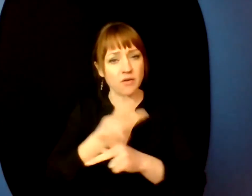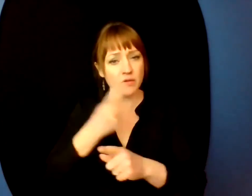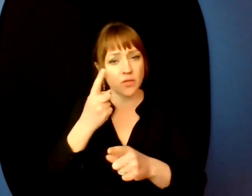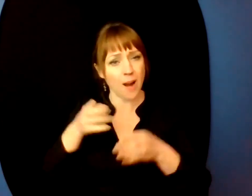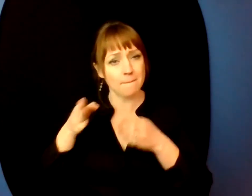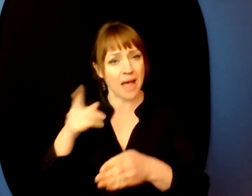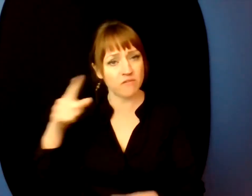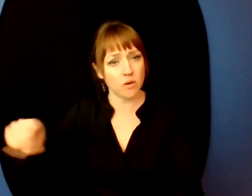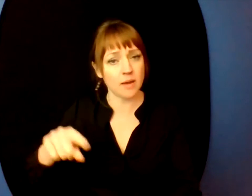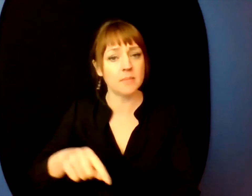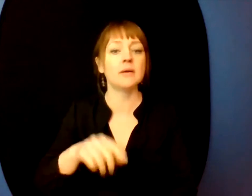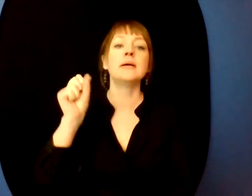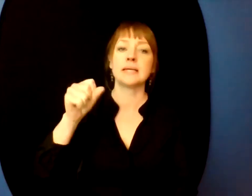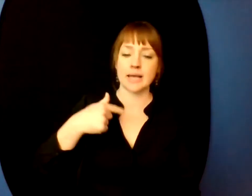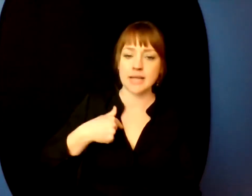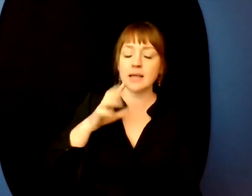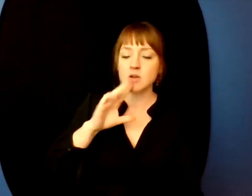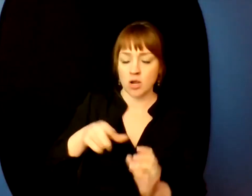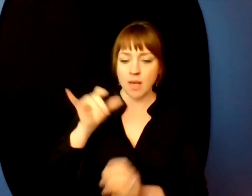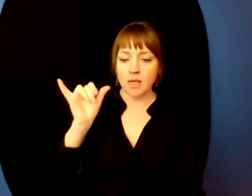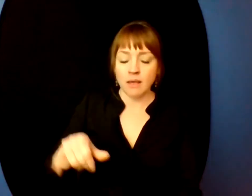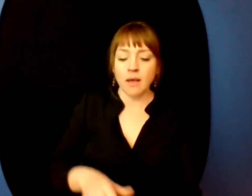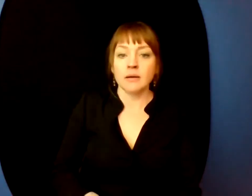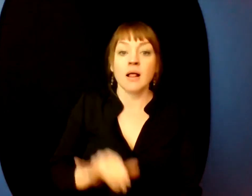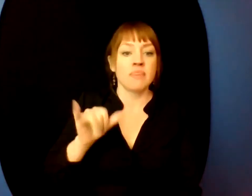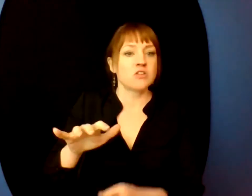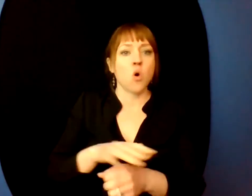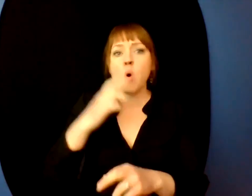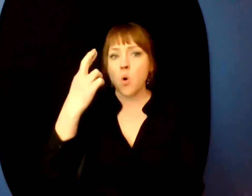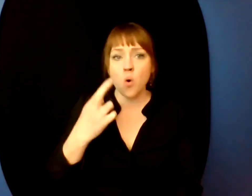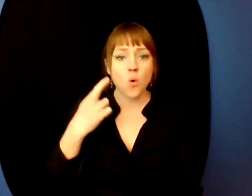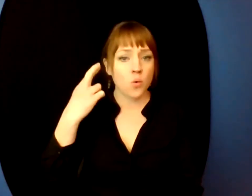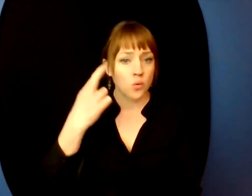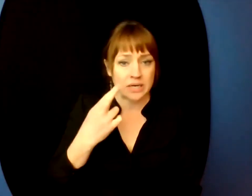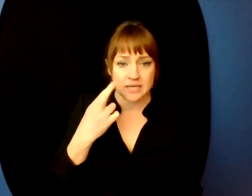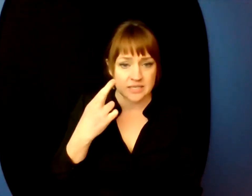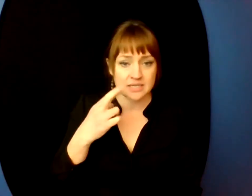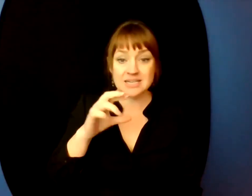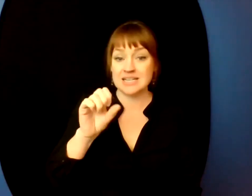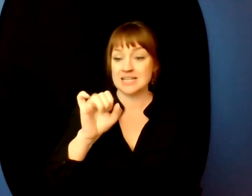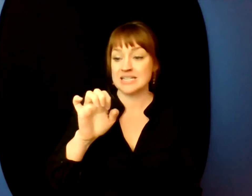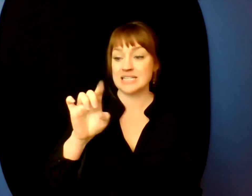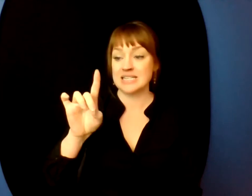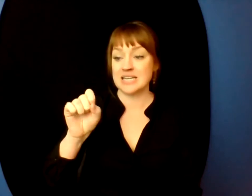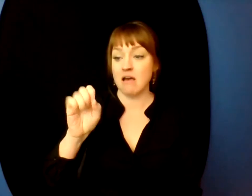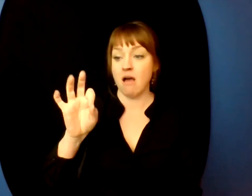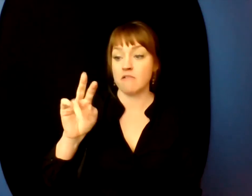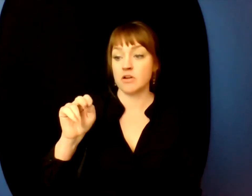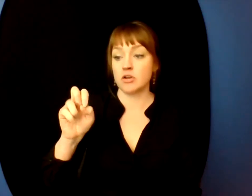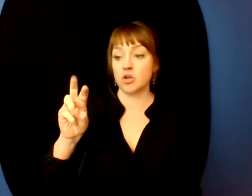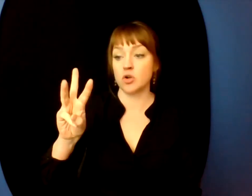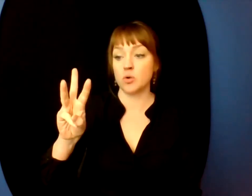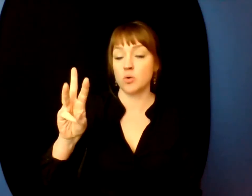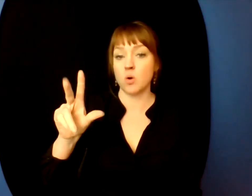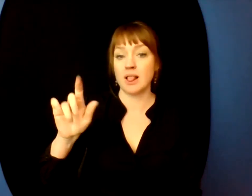can speak to that. So that's the whole reason that the Seeds of New Leaf was founded, because we have this great